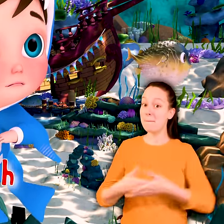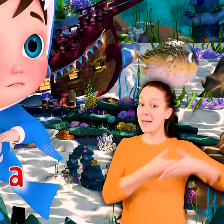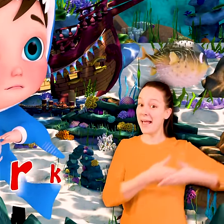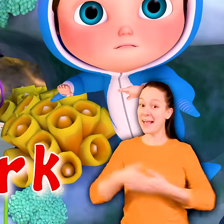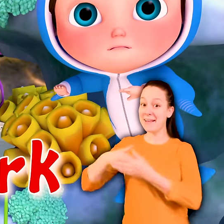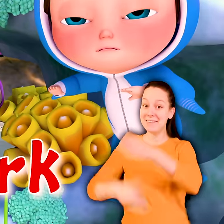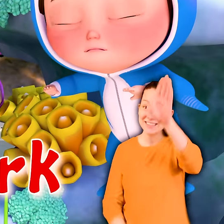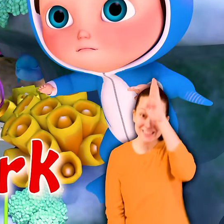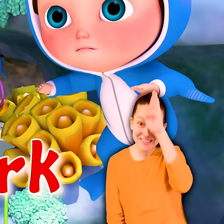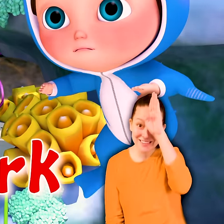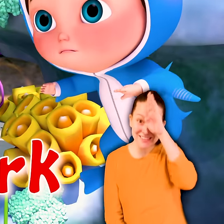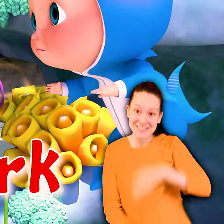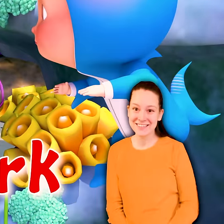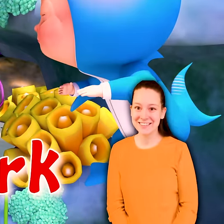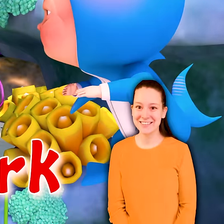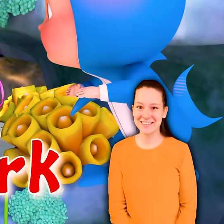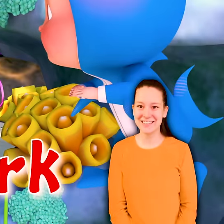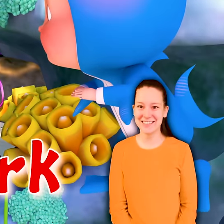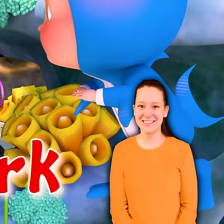baby shark